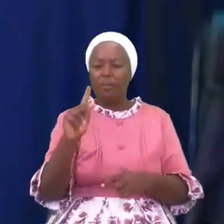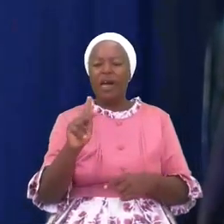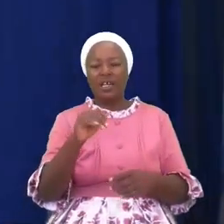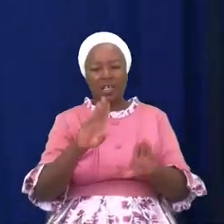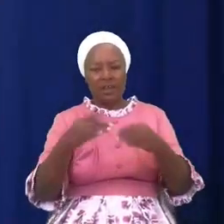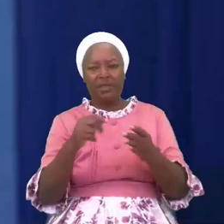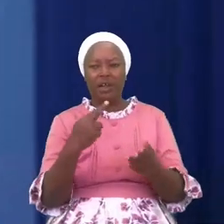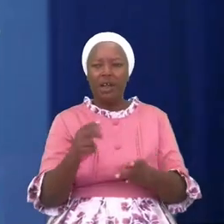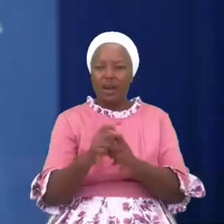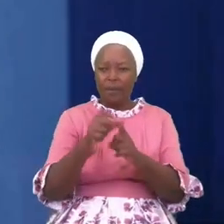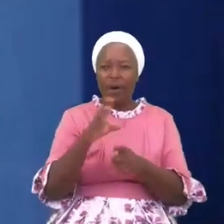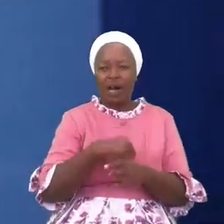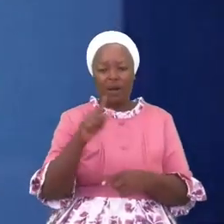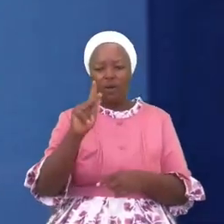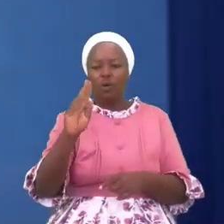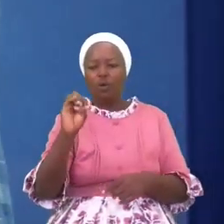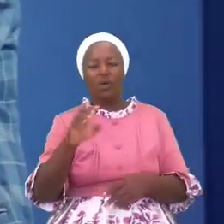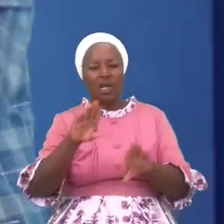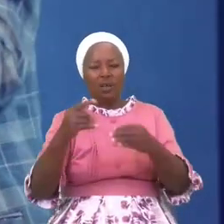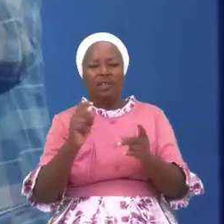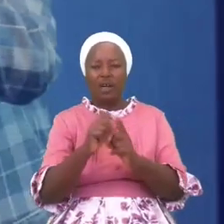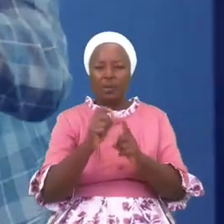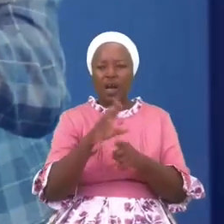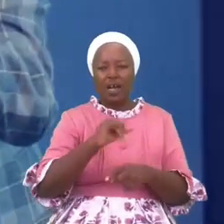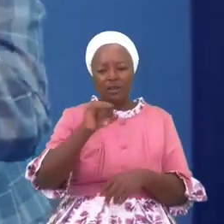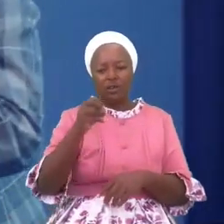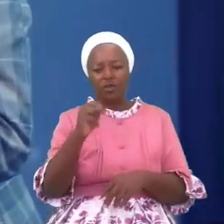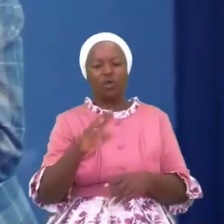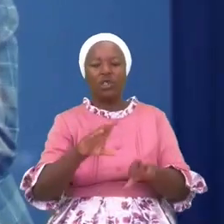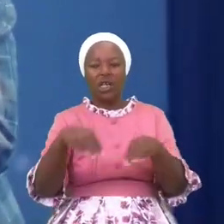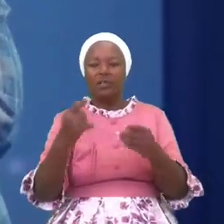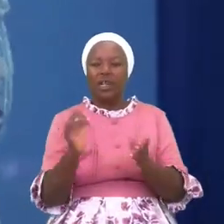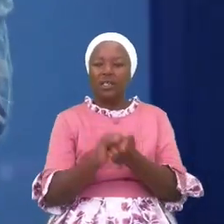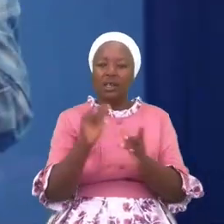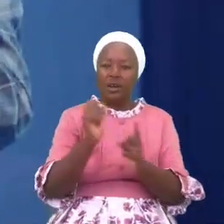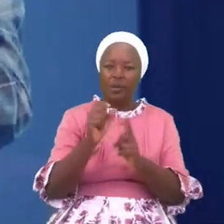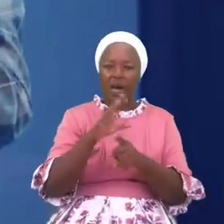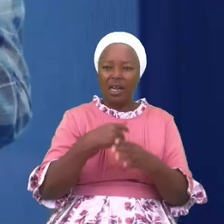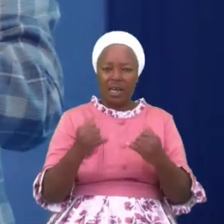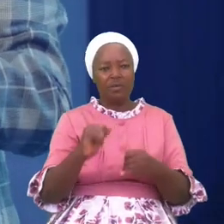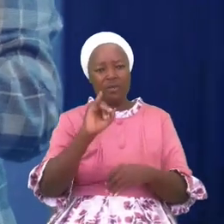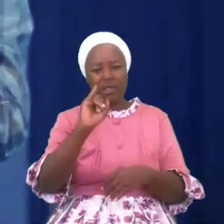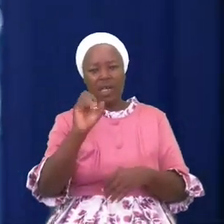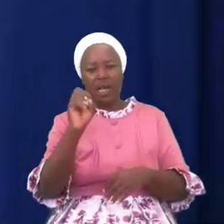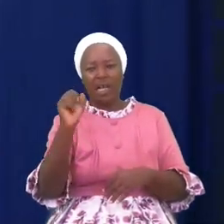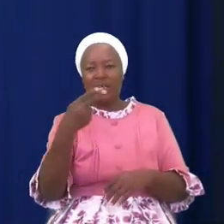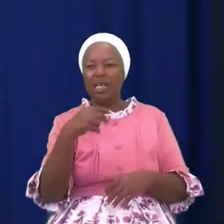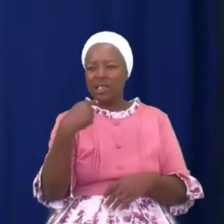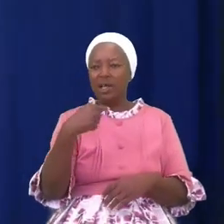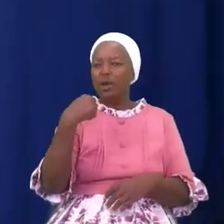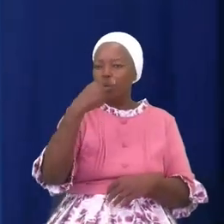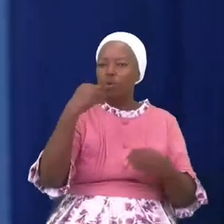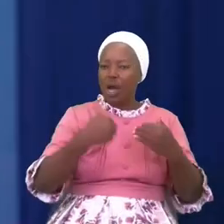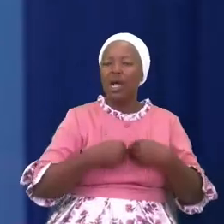the report. He says, like Isaiah said, who has believed our report, and to whom is